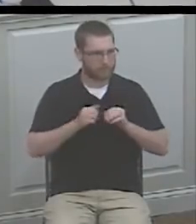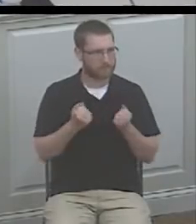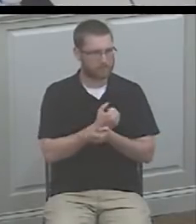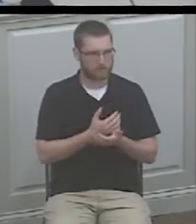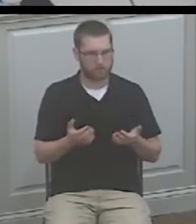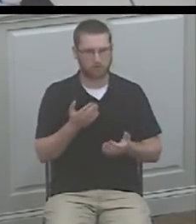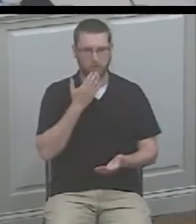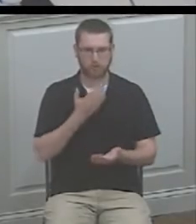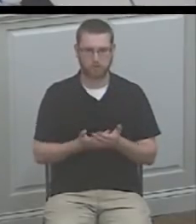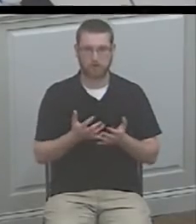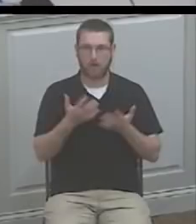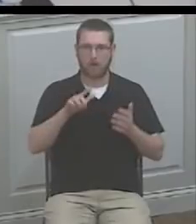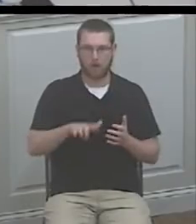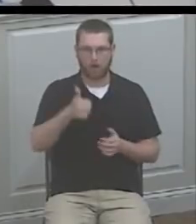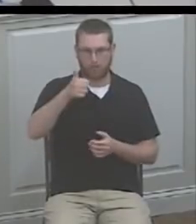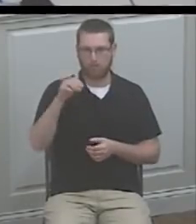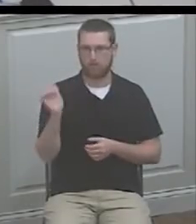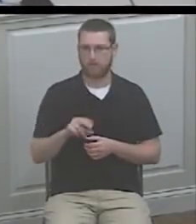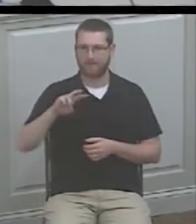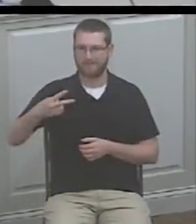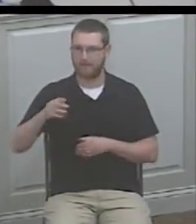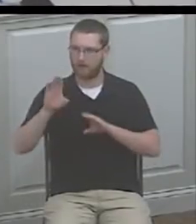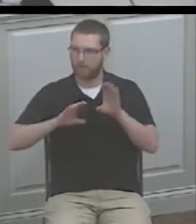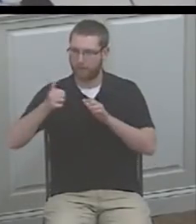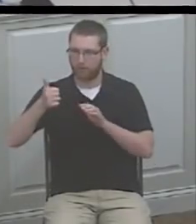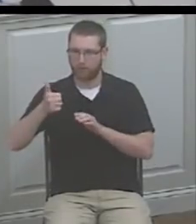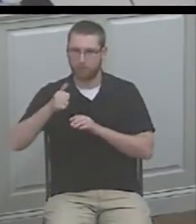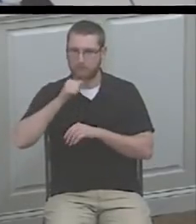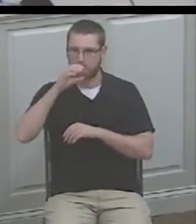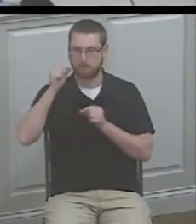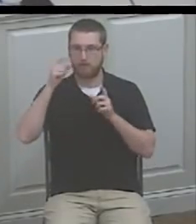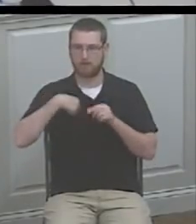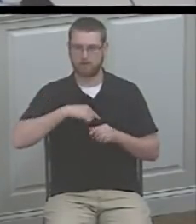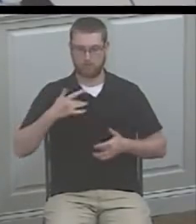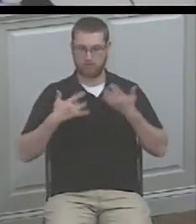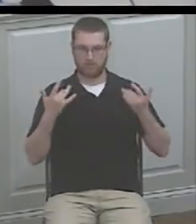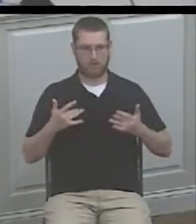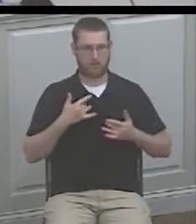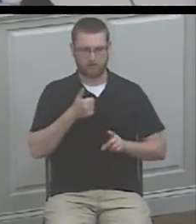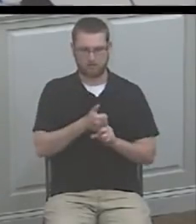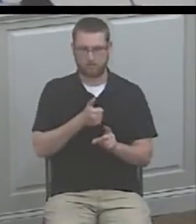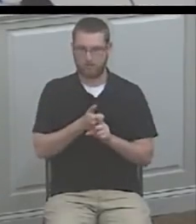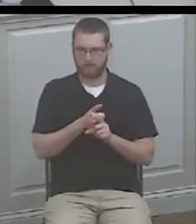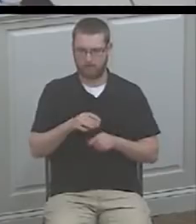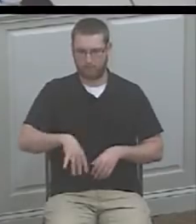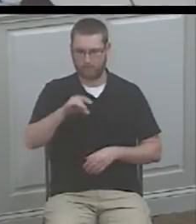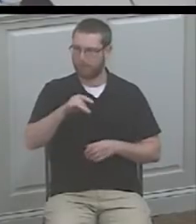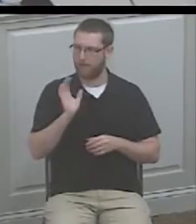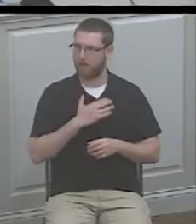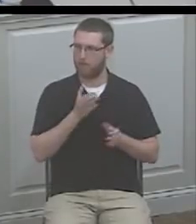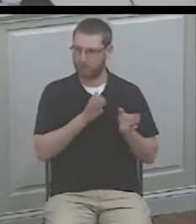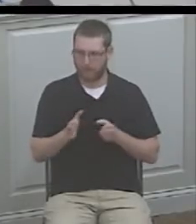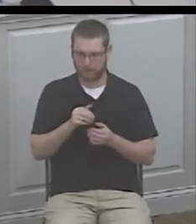were much lower than the second bidder doesn't surprise us at all. And we were excited whenever they picked up plans, and we